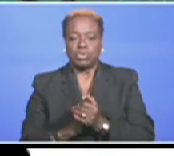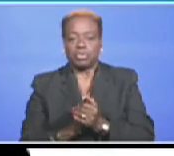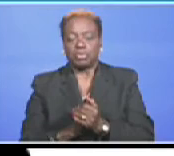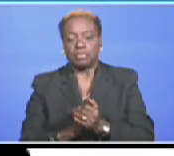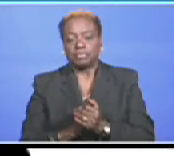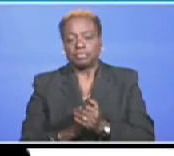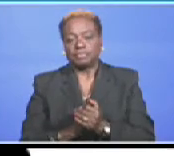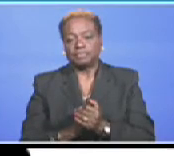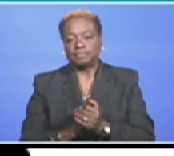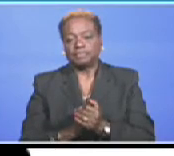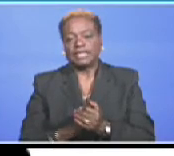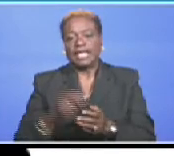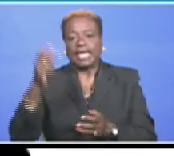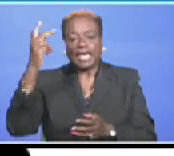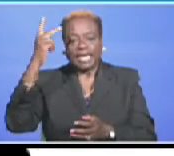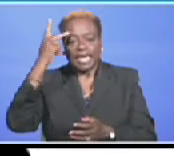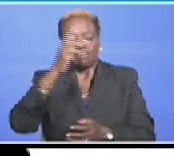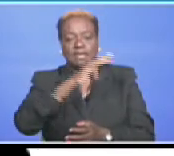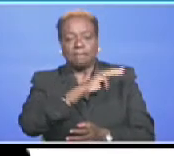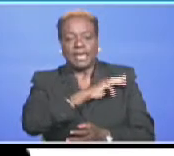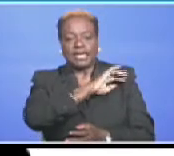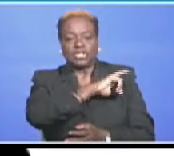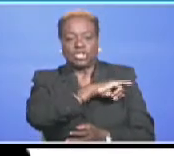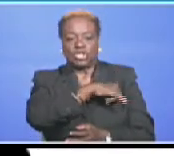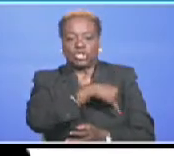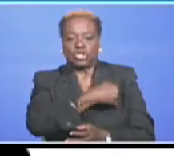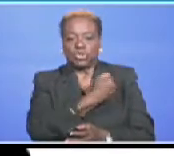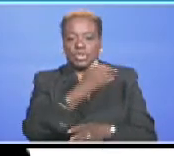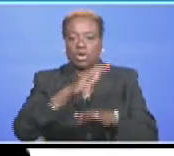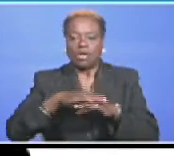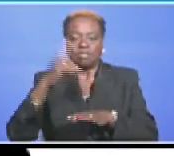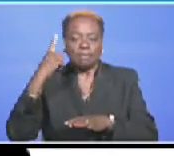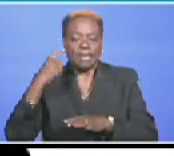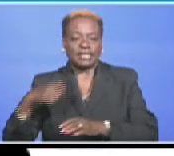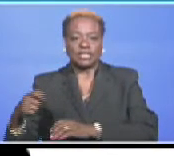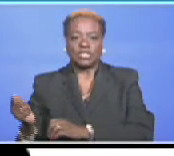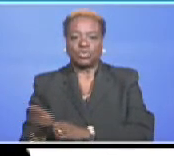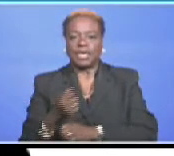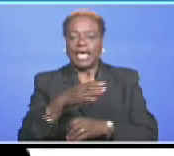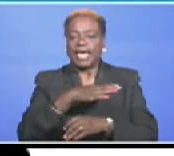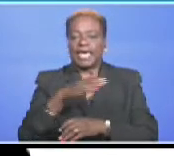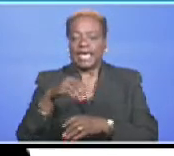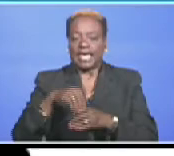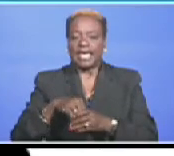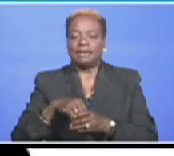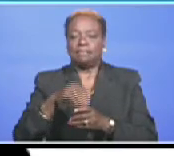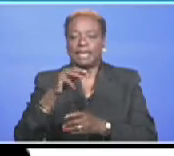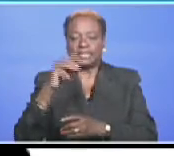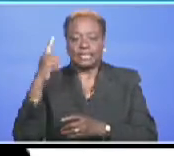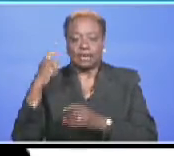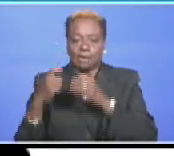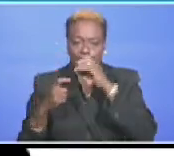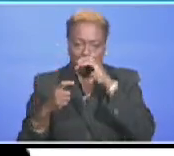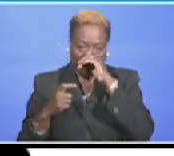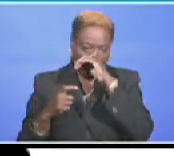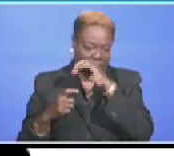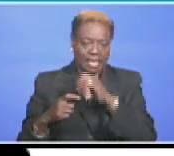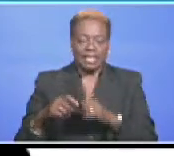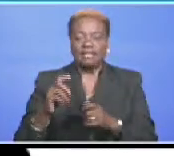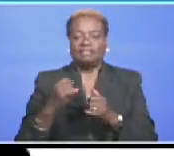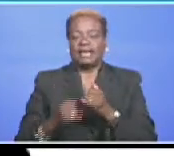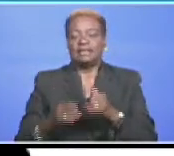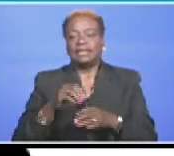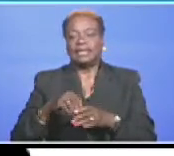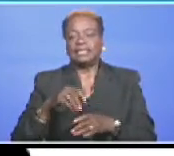Newman. Kevin Major Jr. also on the Mexico swing in Cancun. He advanced out of the qualifying rounds in singles last week and